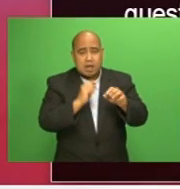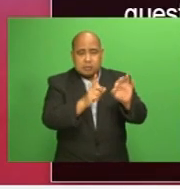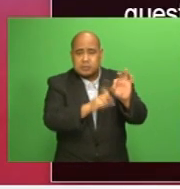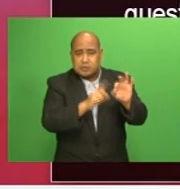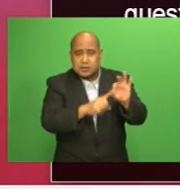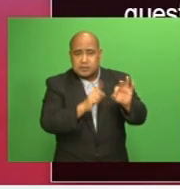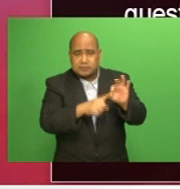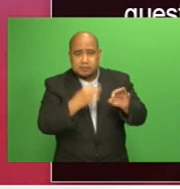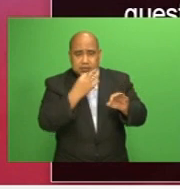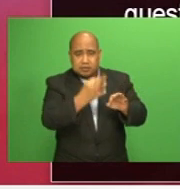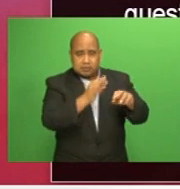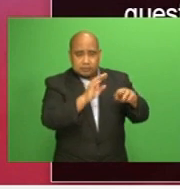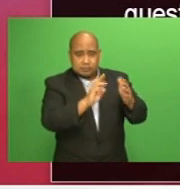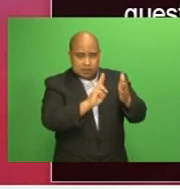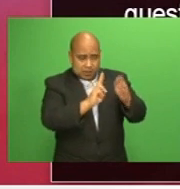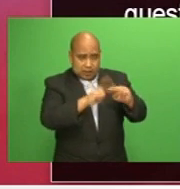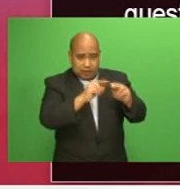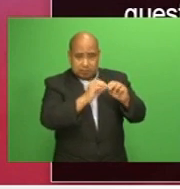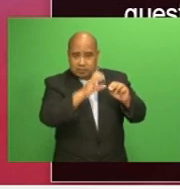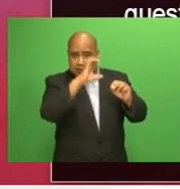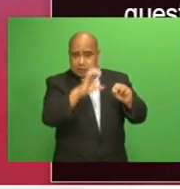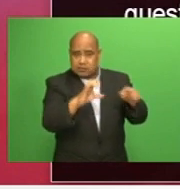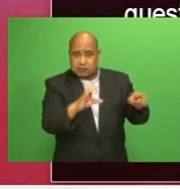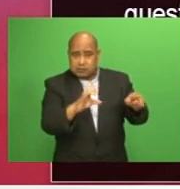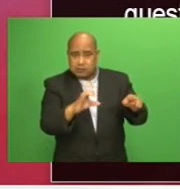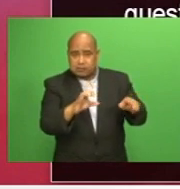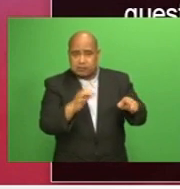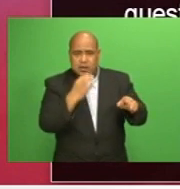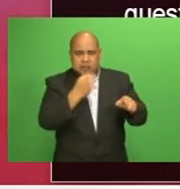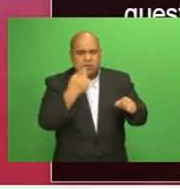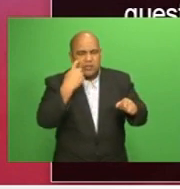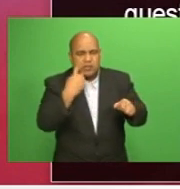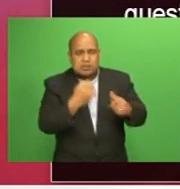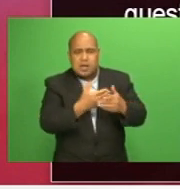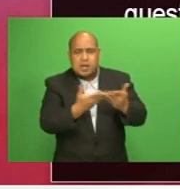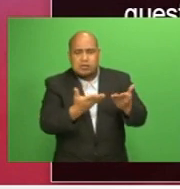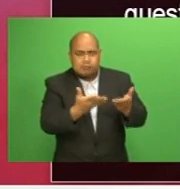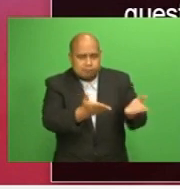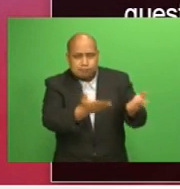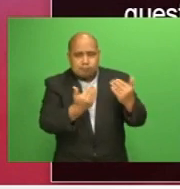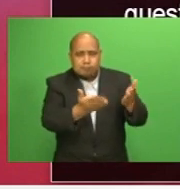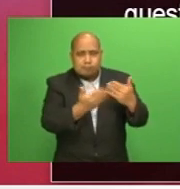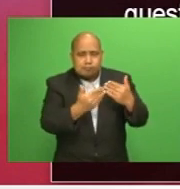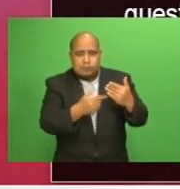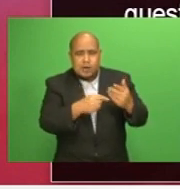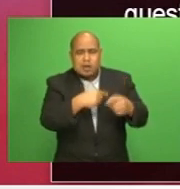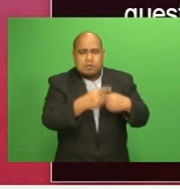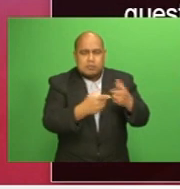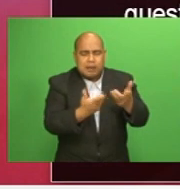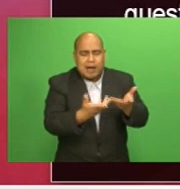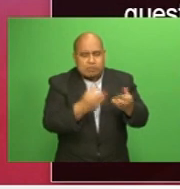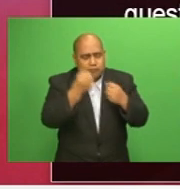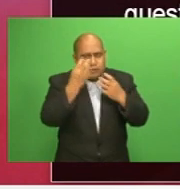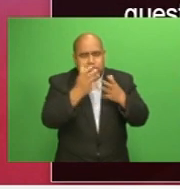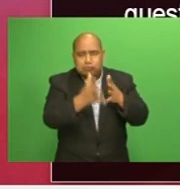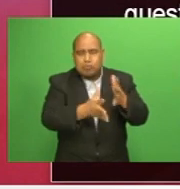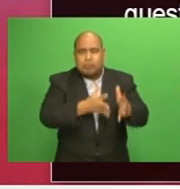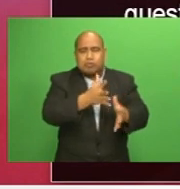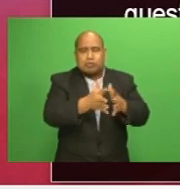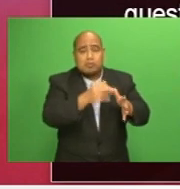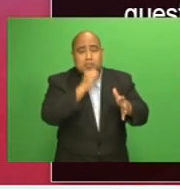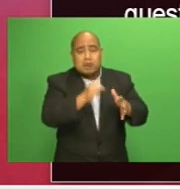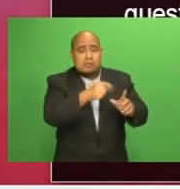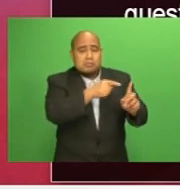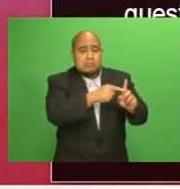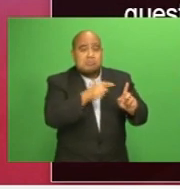appear to be leading questions designed to produce a slanted story. Iyer then threatened to publish our questions for the public to judge